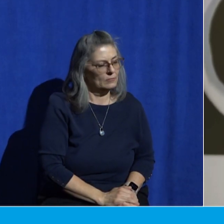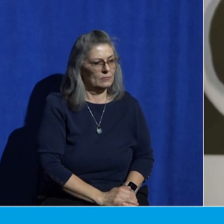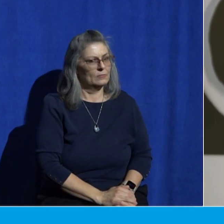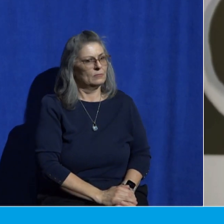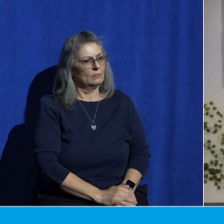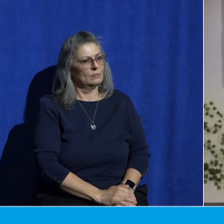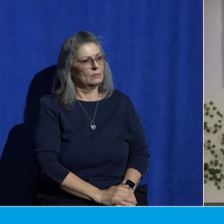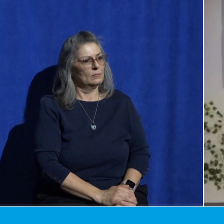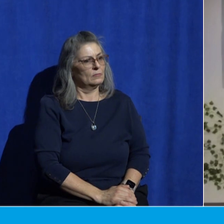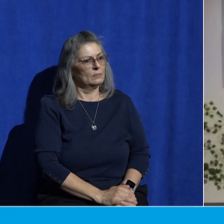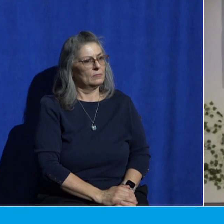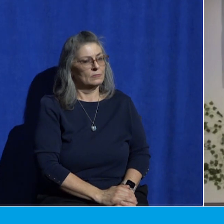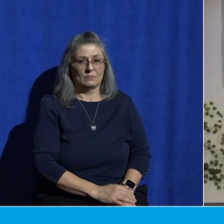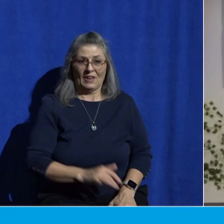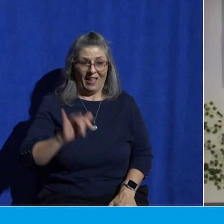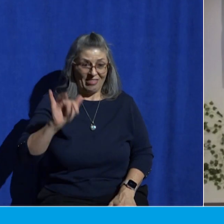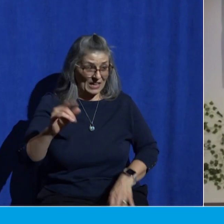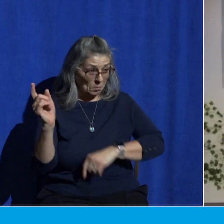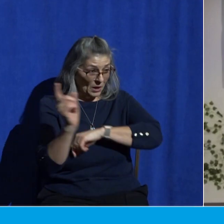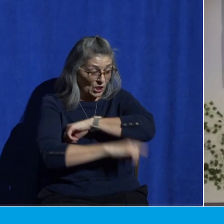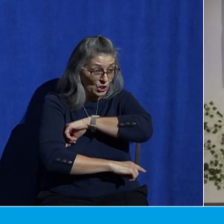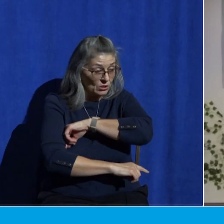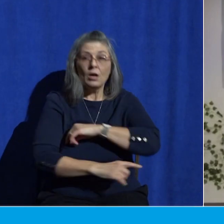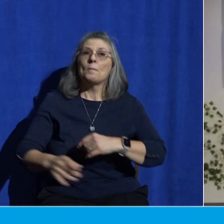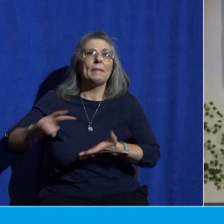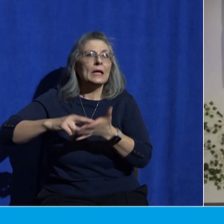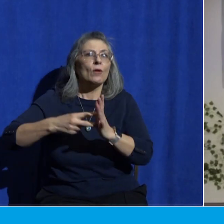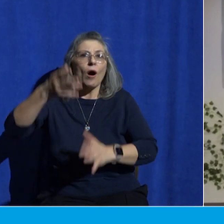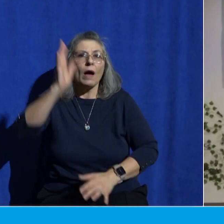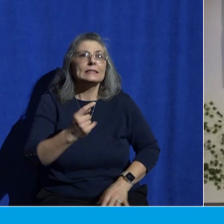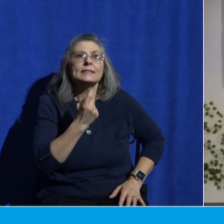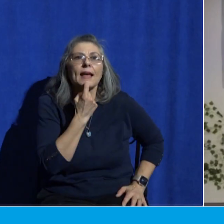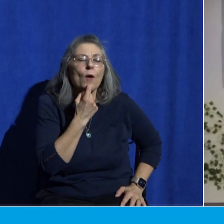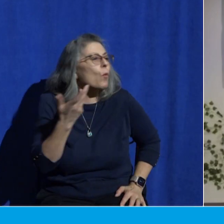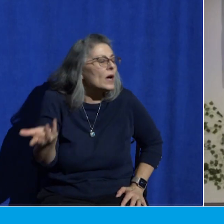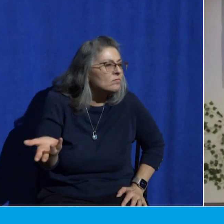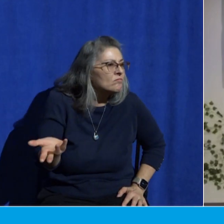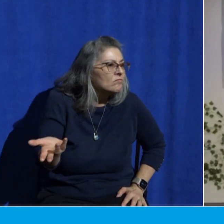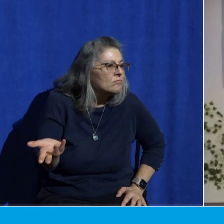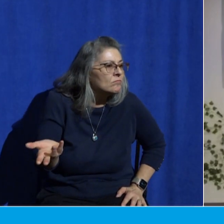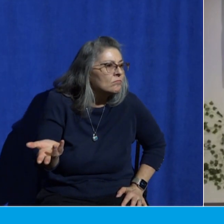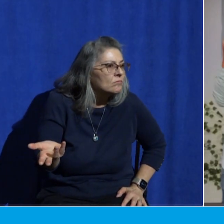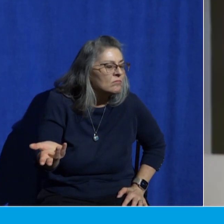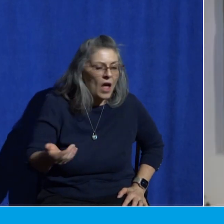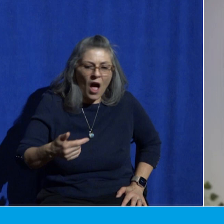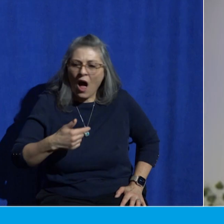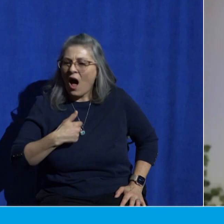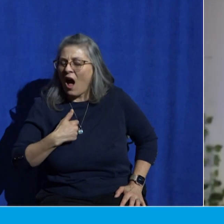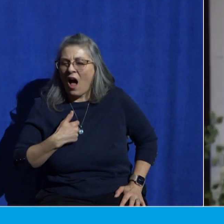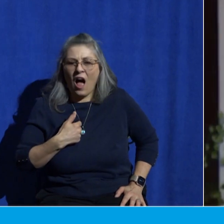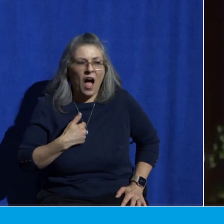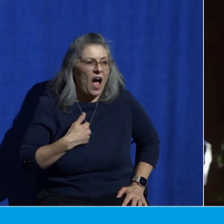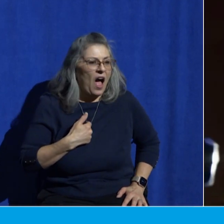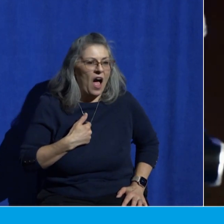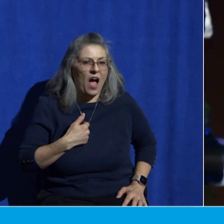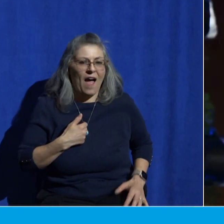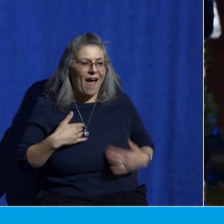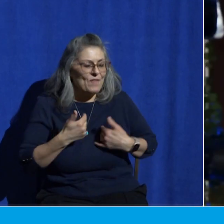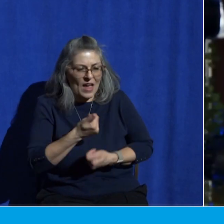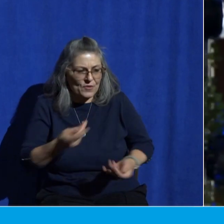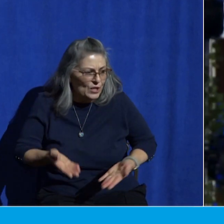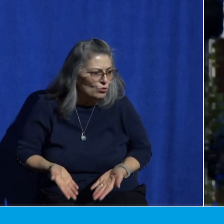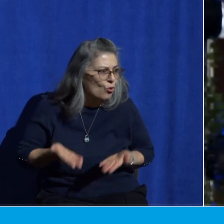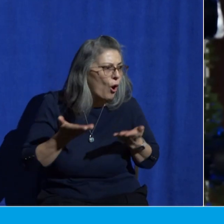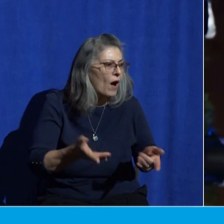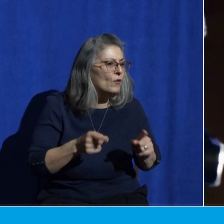You see the punishment of God. I go, look at what he's saying. He says, man, I was going to fill your mouth. I was